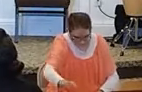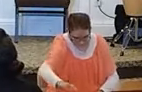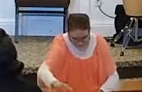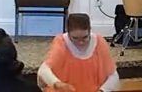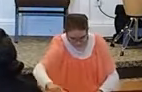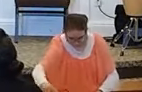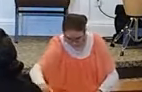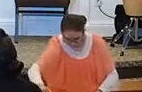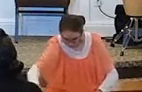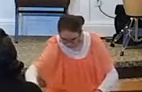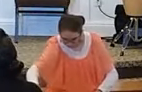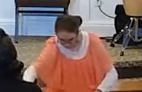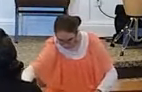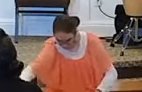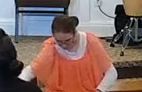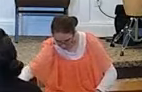ground.